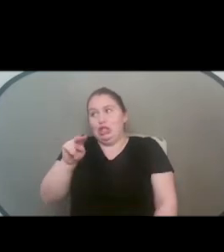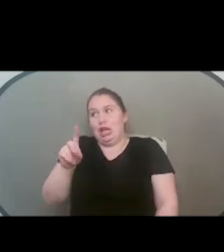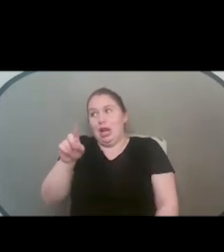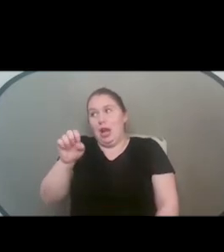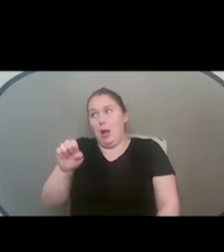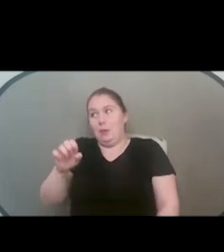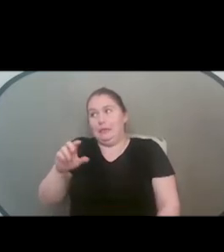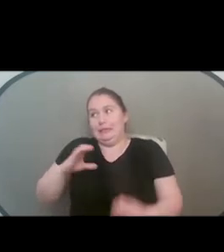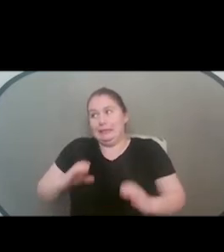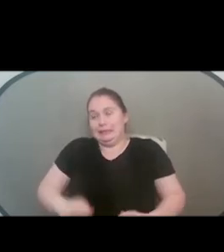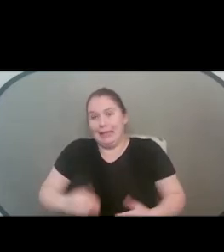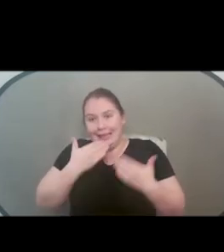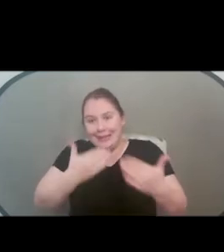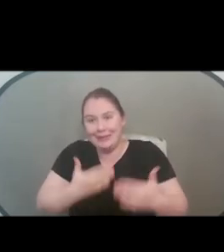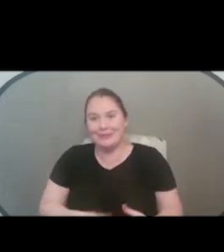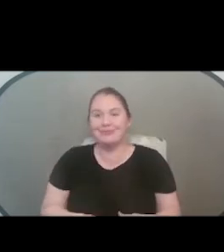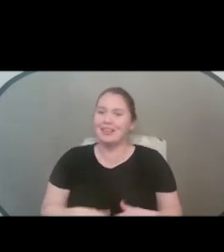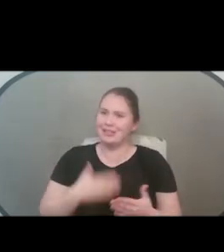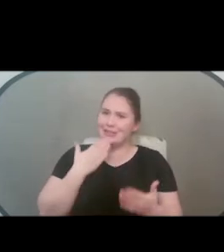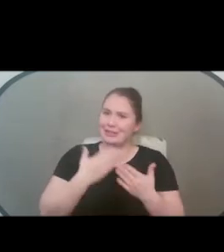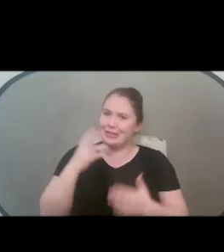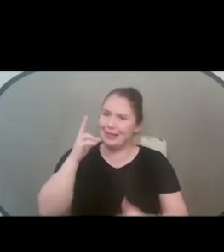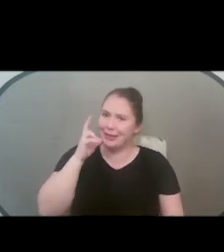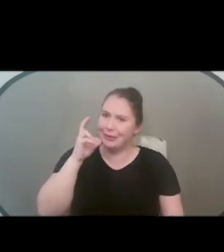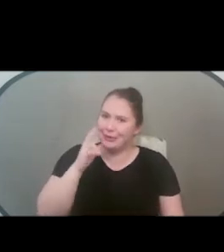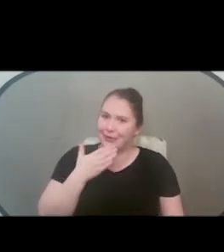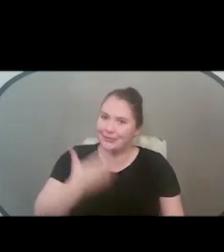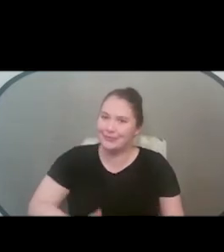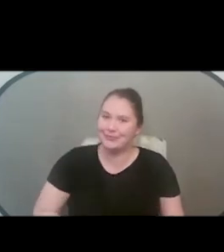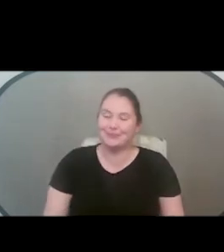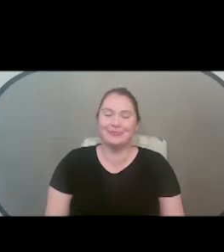you. That's good to hear.